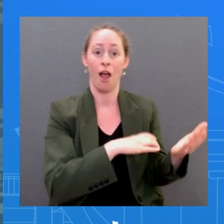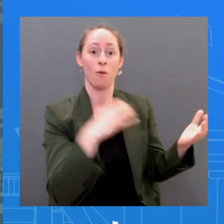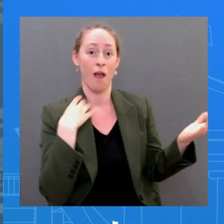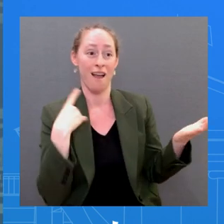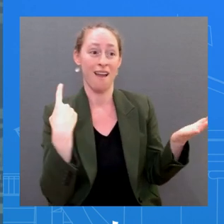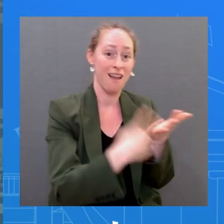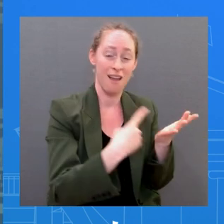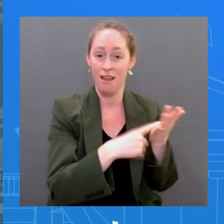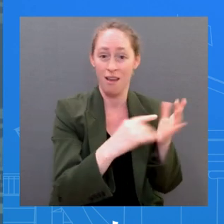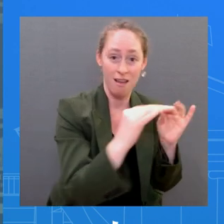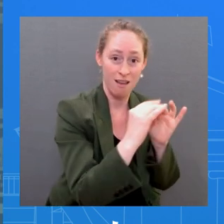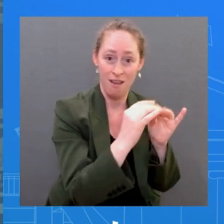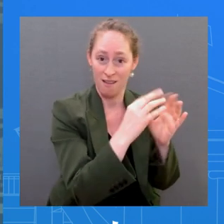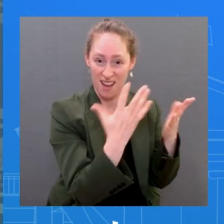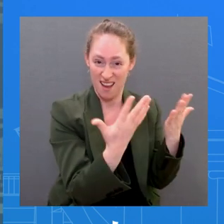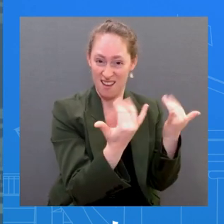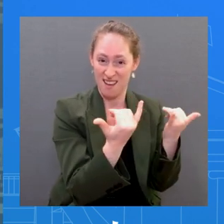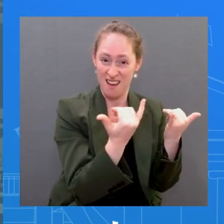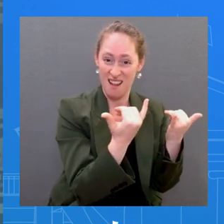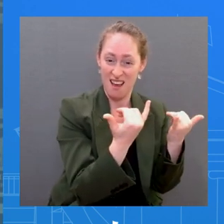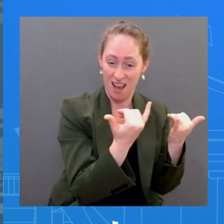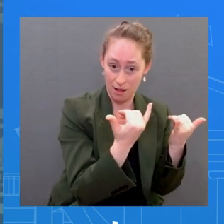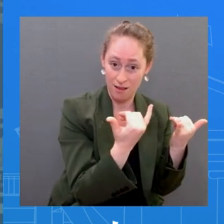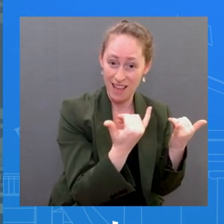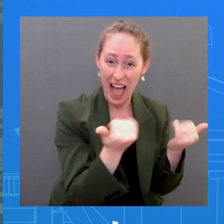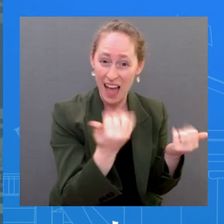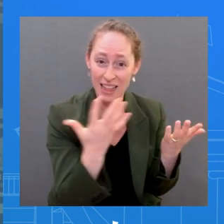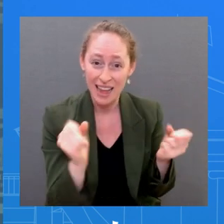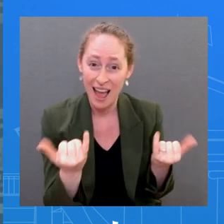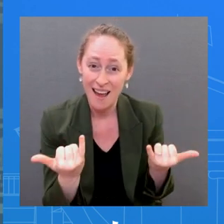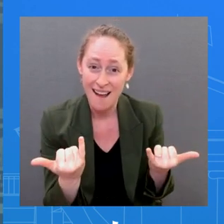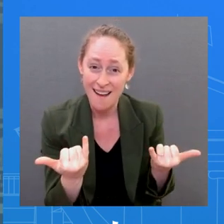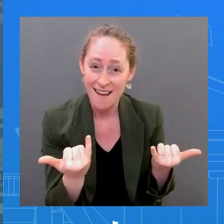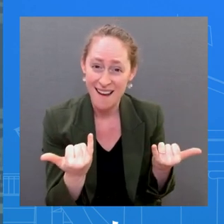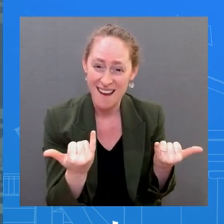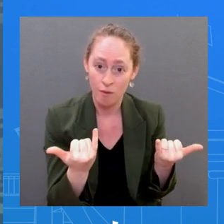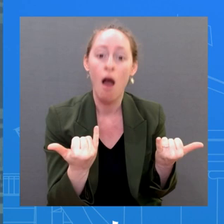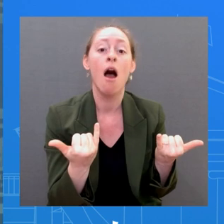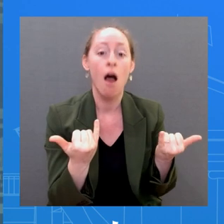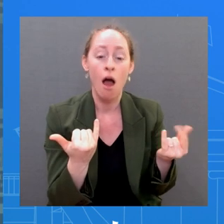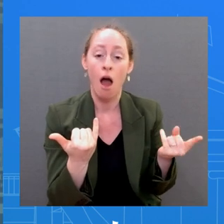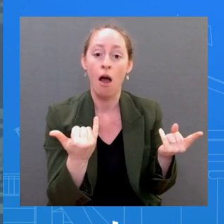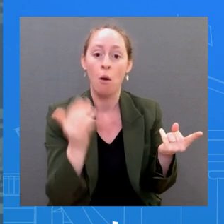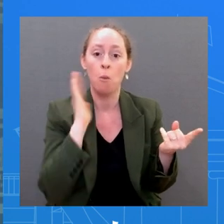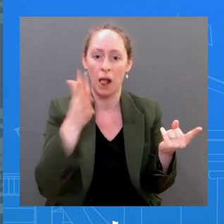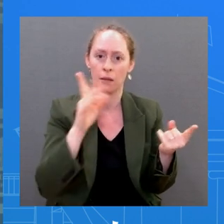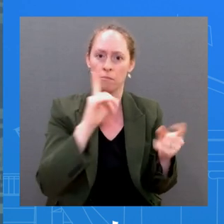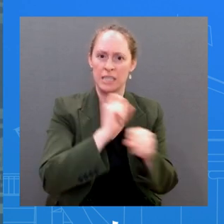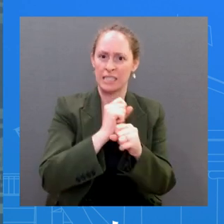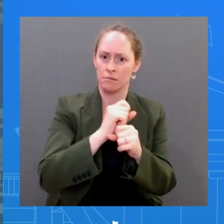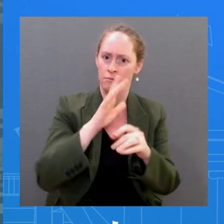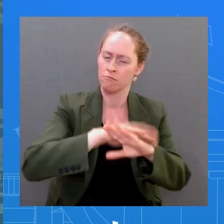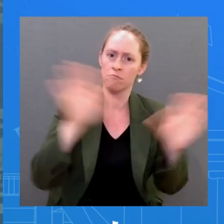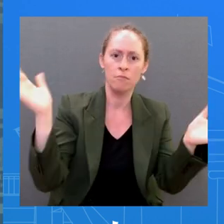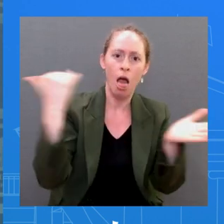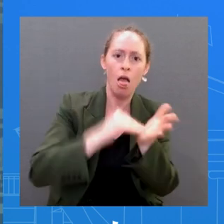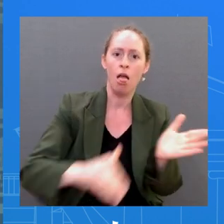I'm no expert here, but one thing that I do know that we all know is that both the shooters were